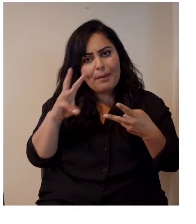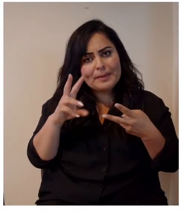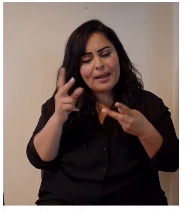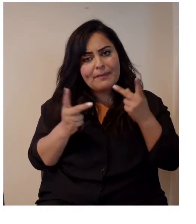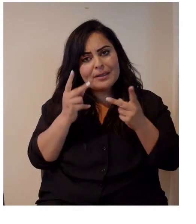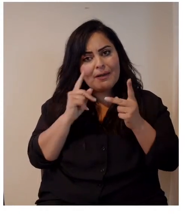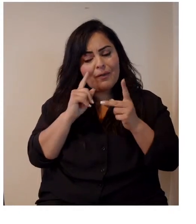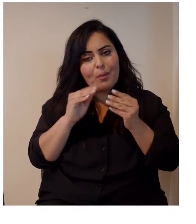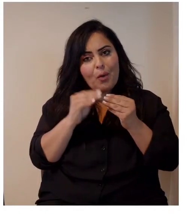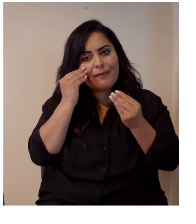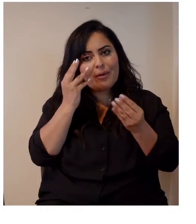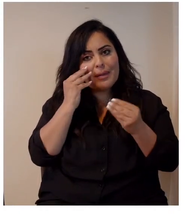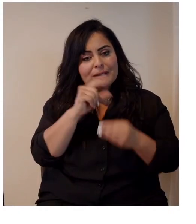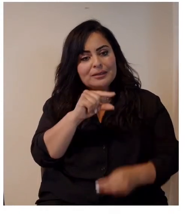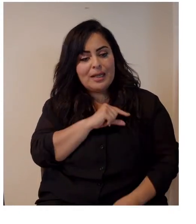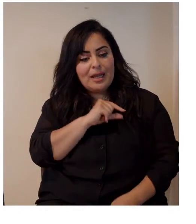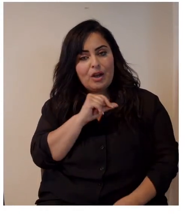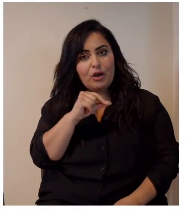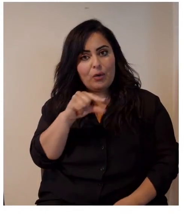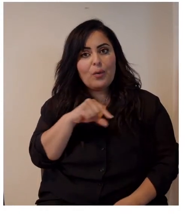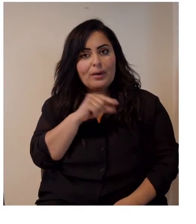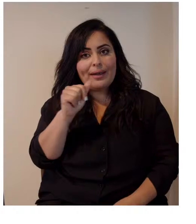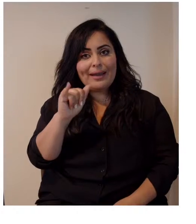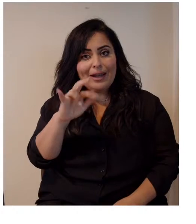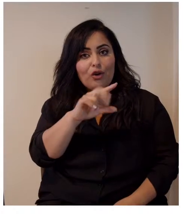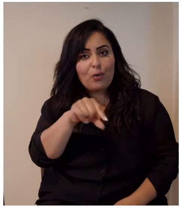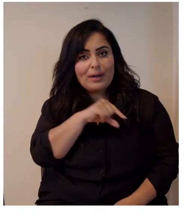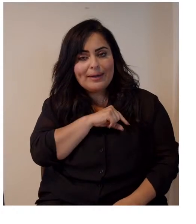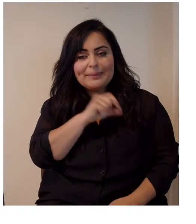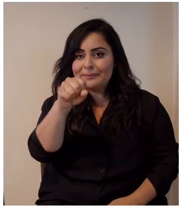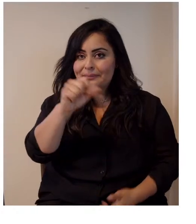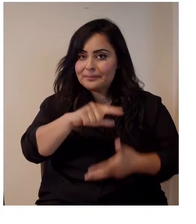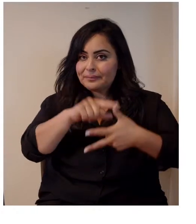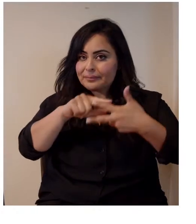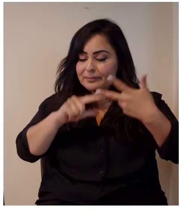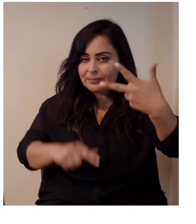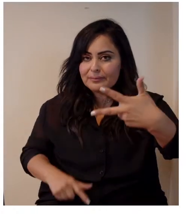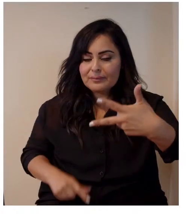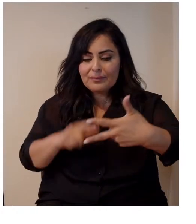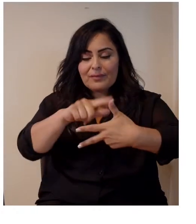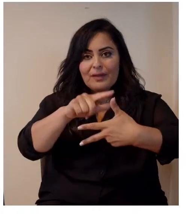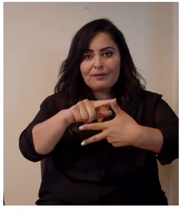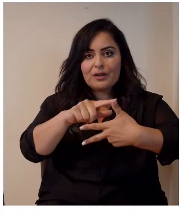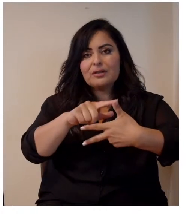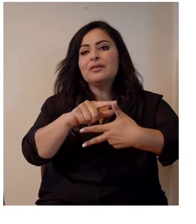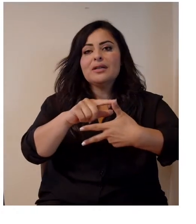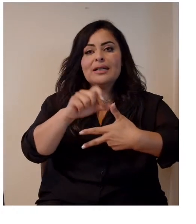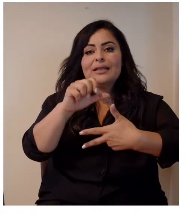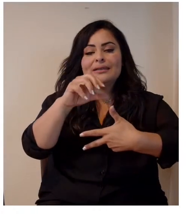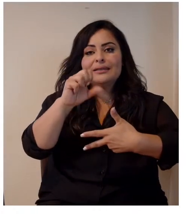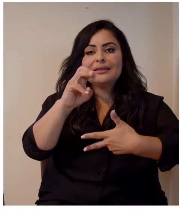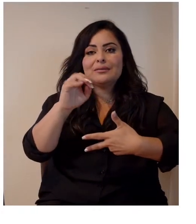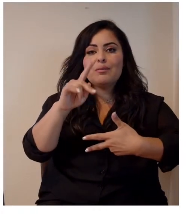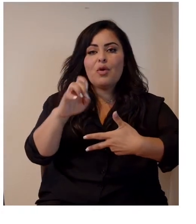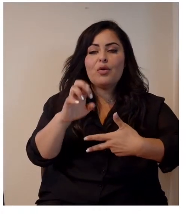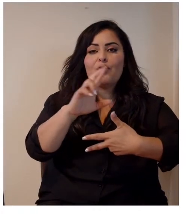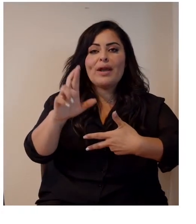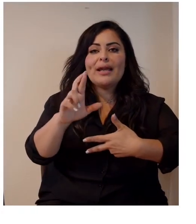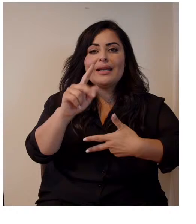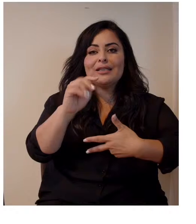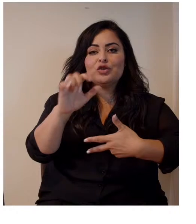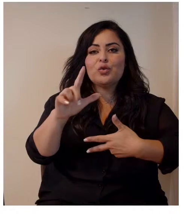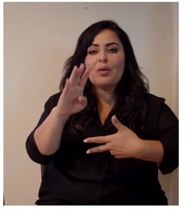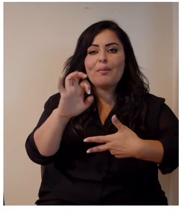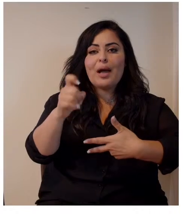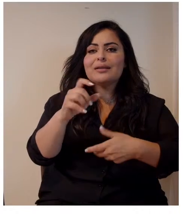visit for information on air quality? There are 3 main sites you're going to want to visit for air quality. The first one is the Smoke Ready Toolbox. If you Google that,